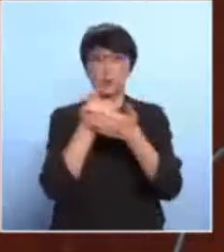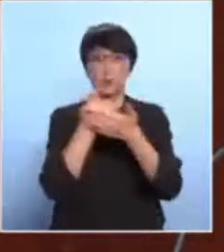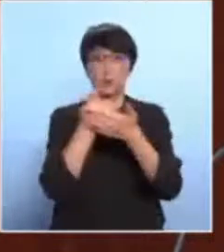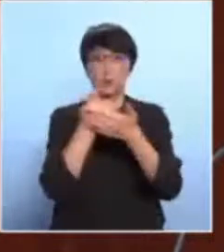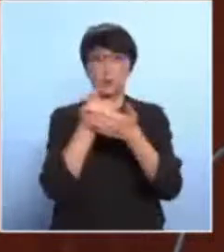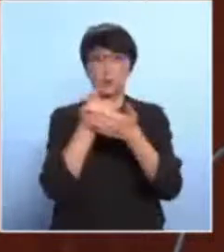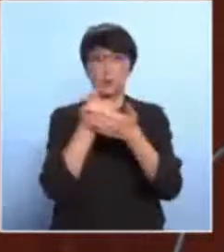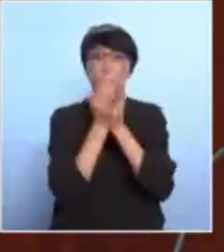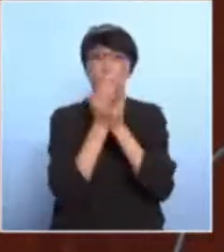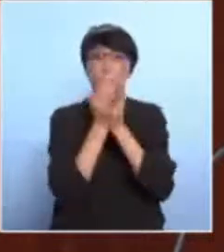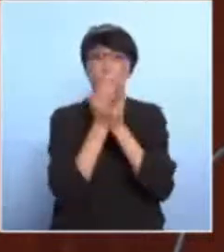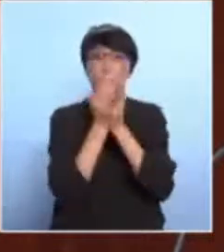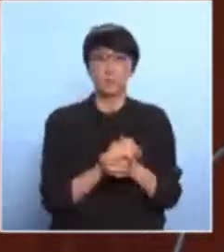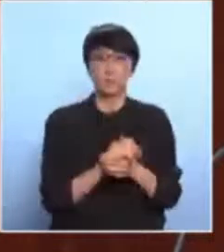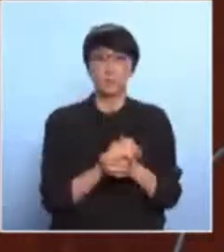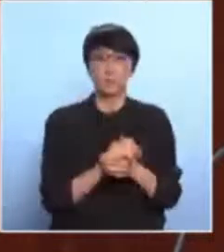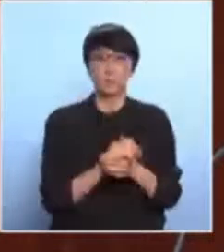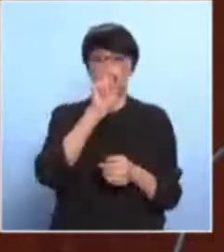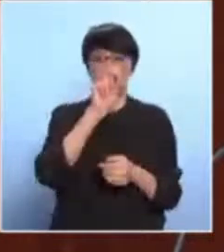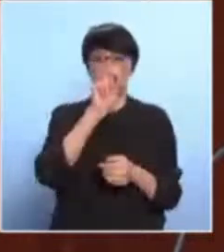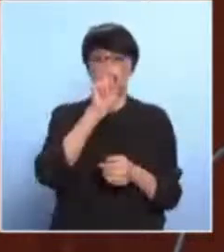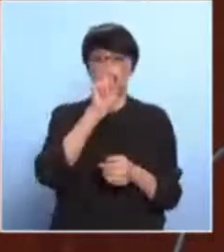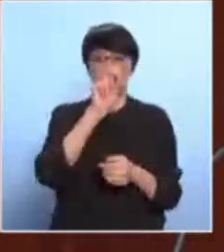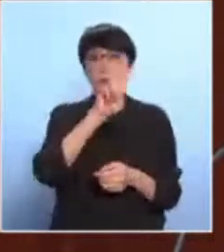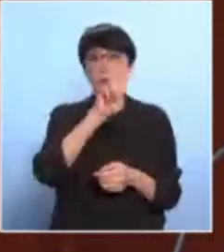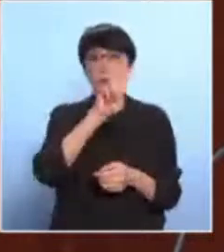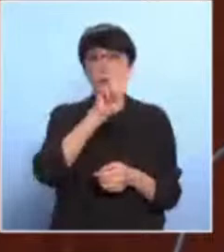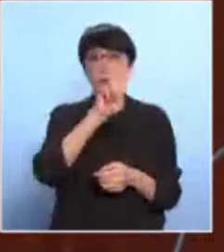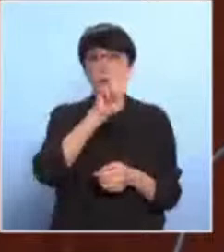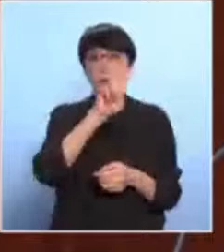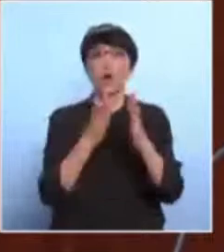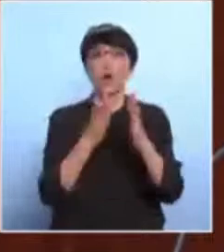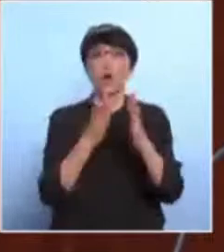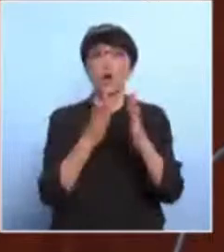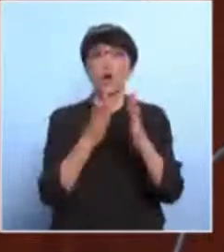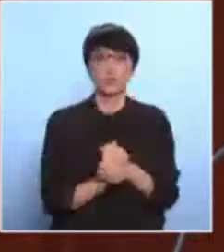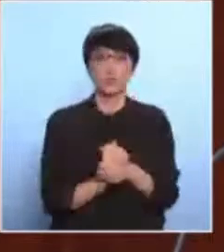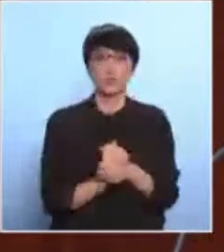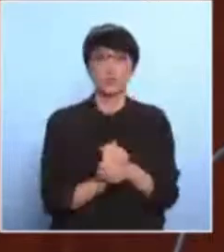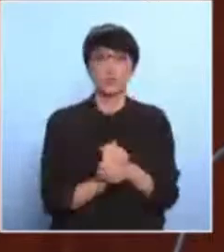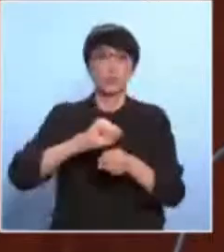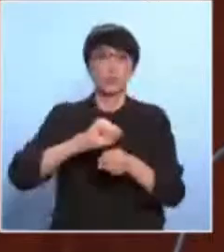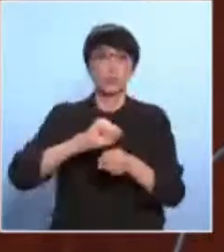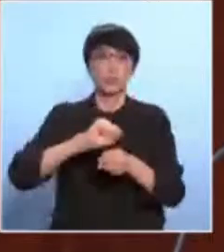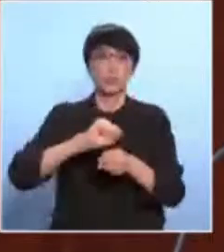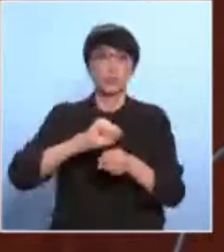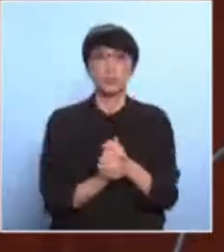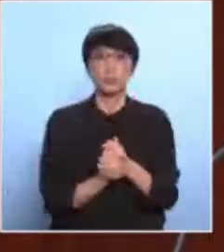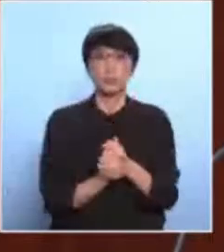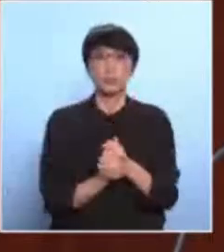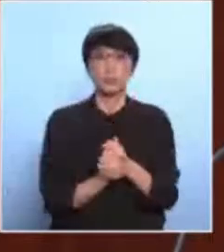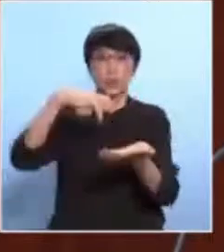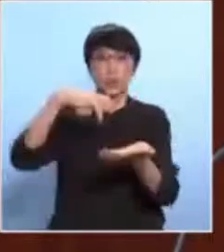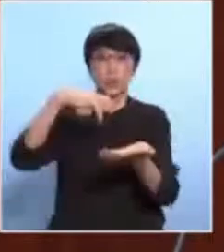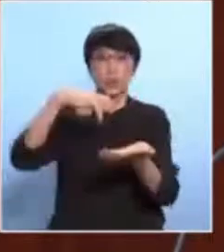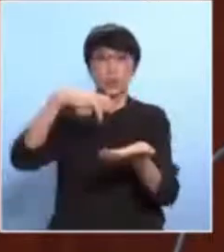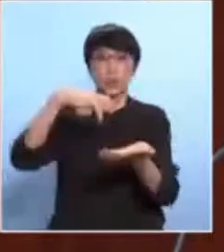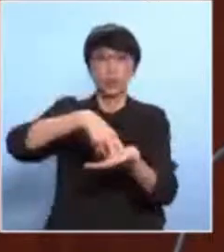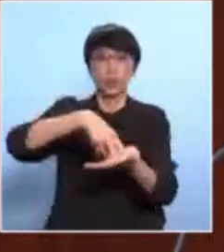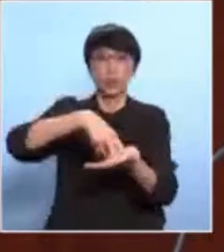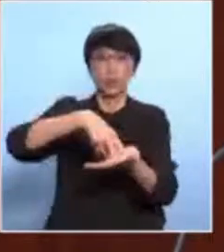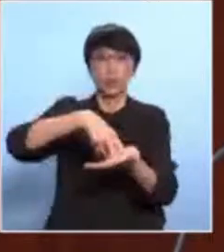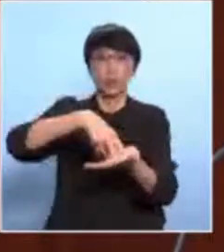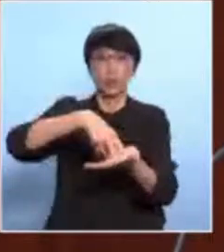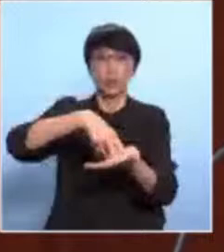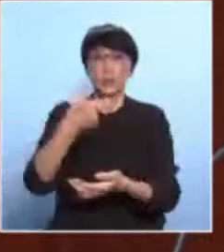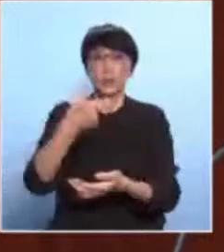year to strengthen the capacity of the IT sector in Hong Kong. 2. Increase allowance of the